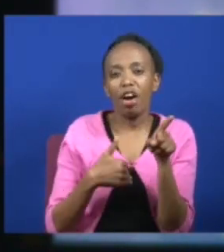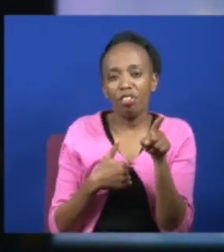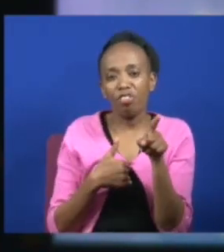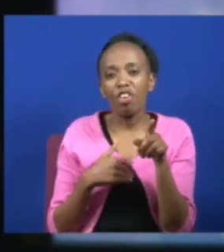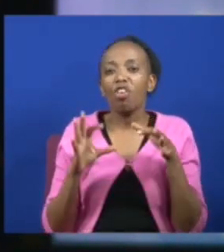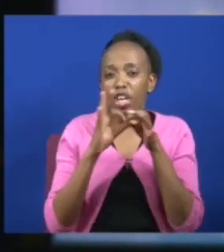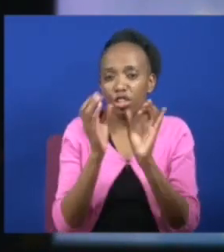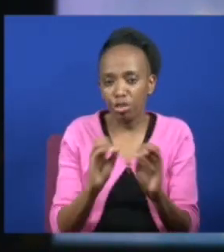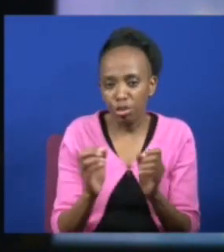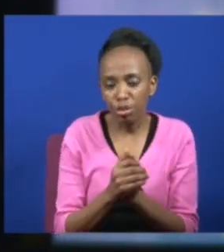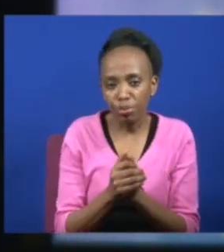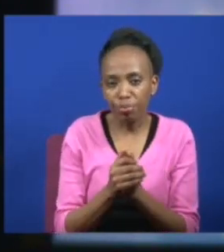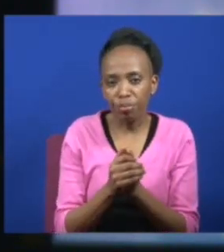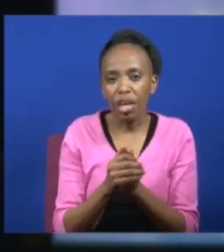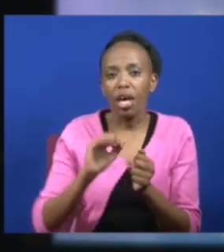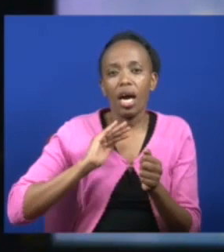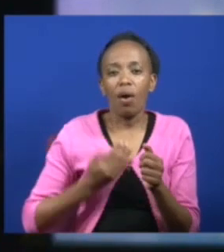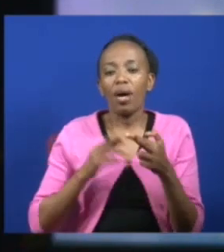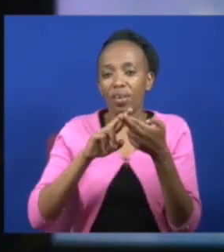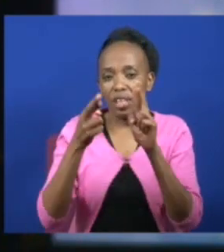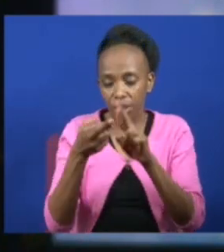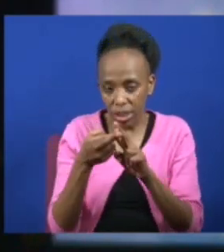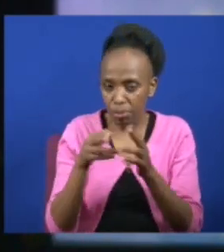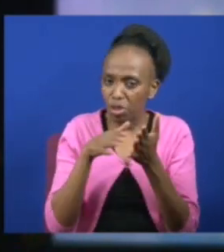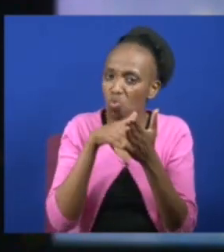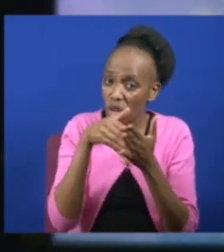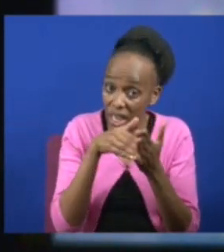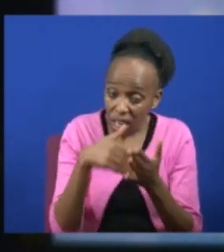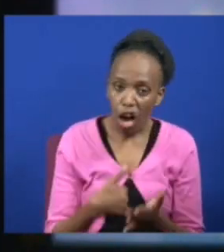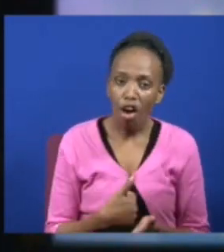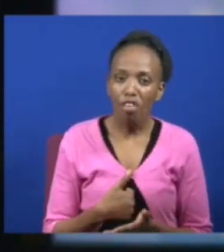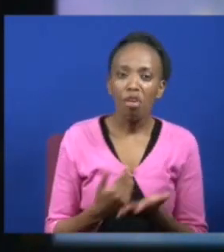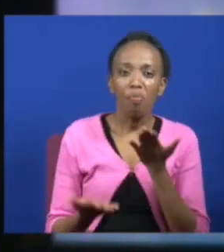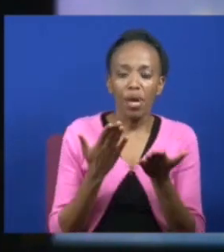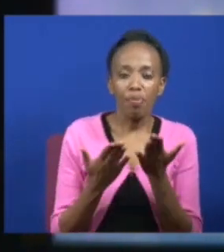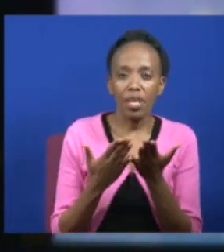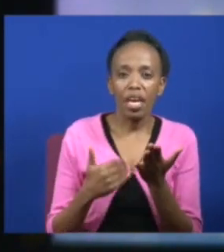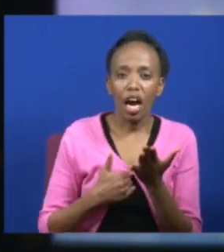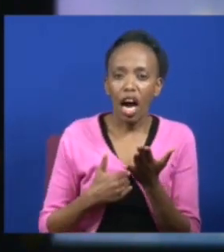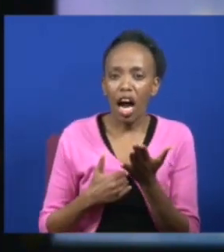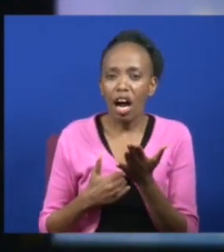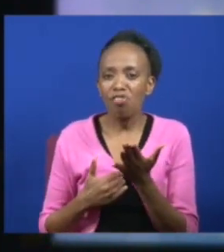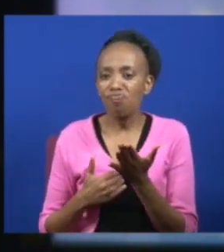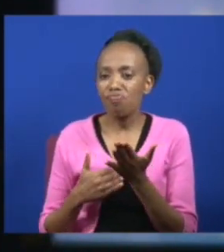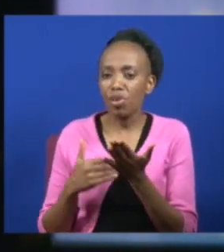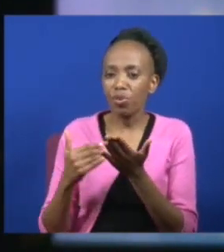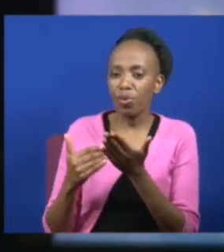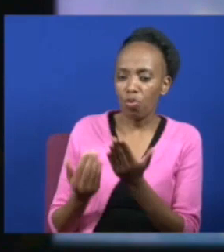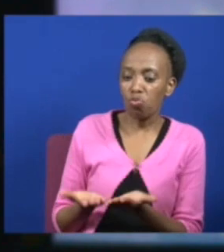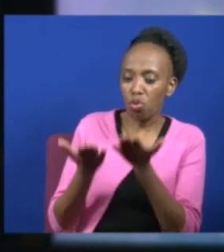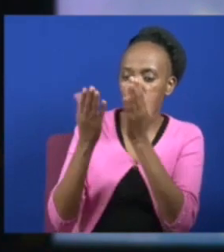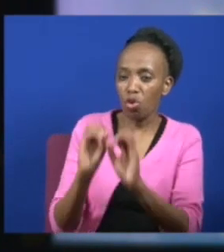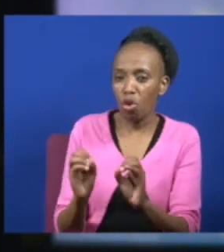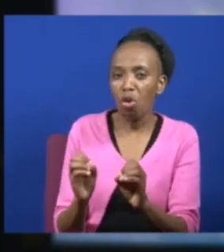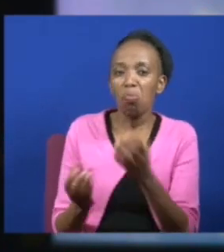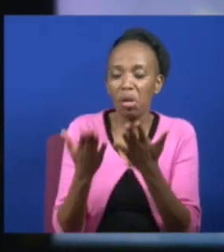have connections. Our relationships are weak. Perhaps we have not invested in them, or we may